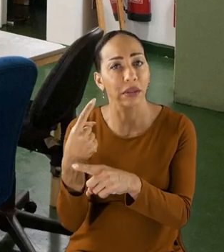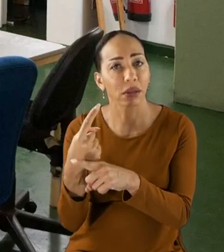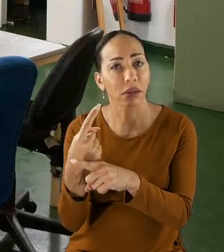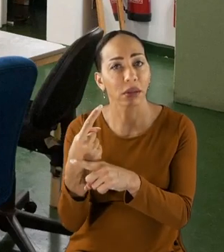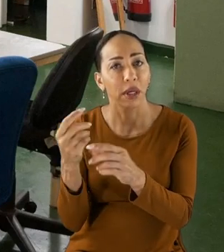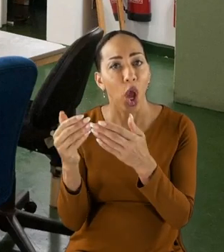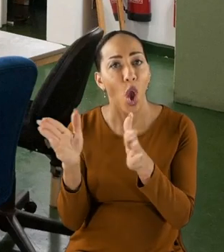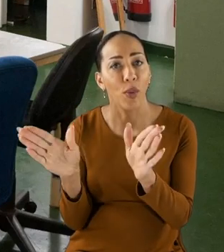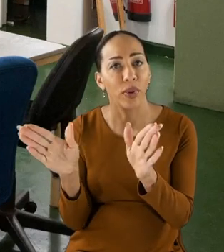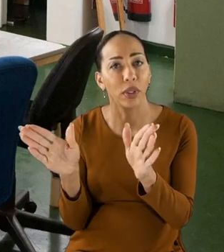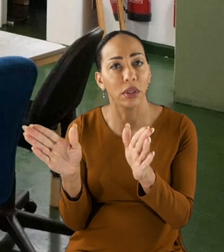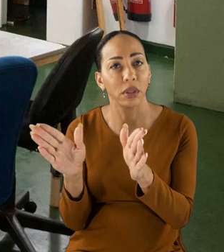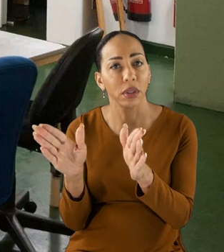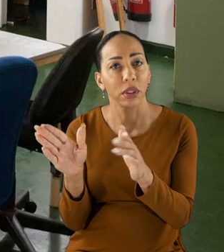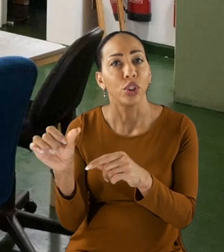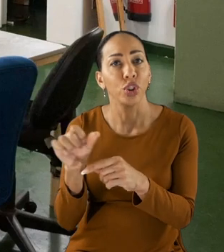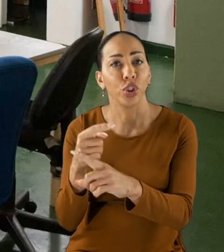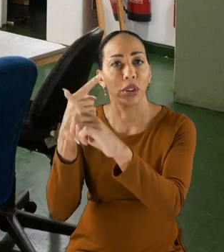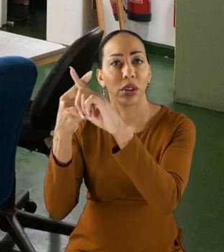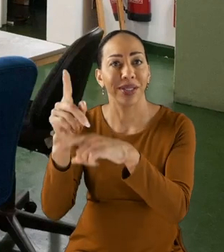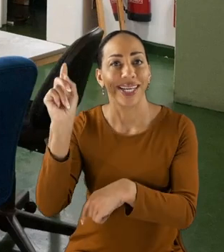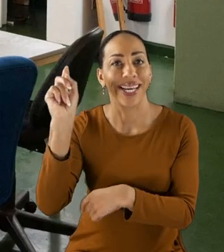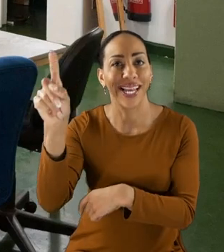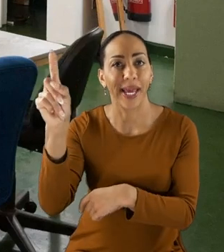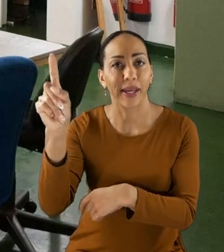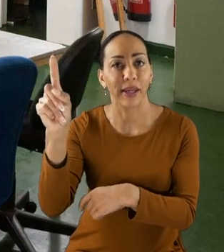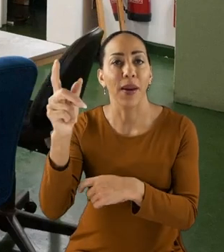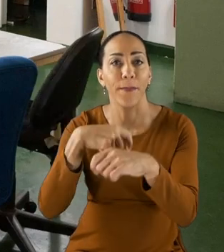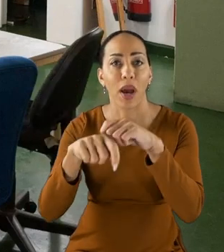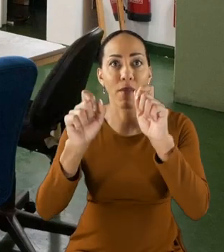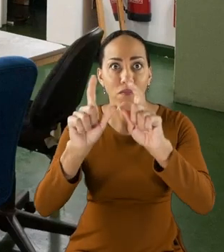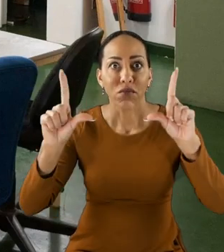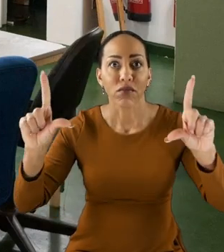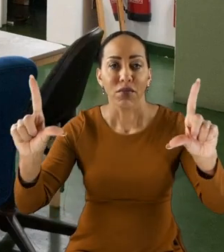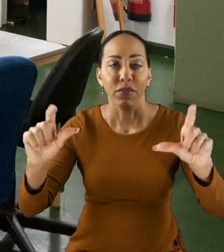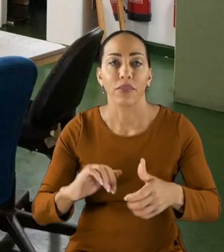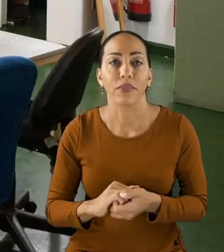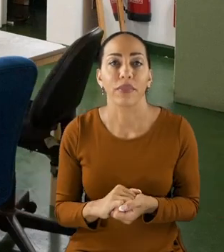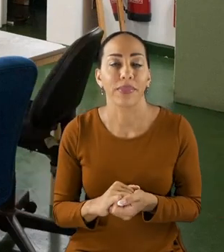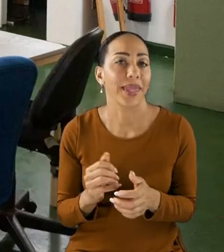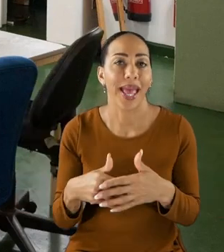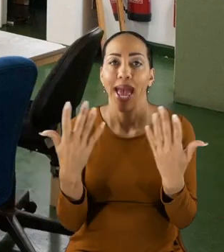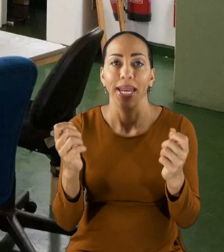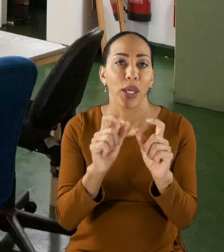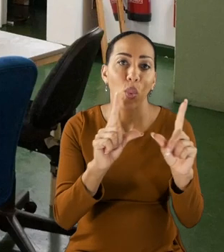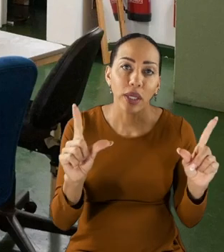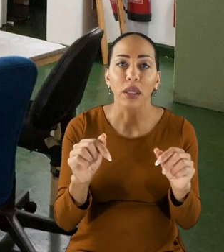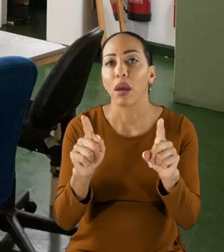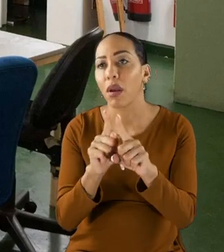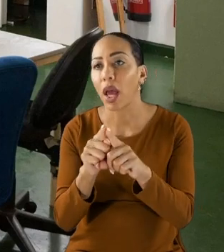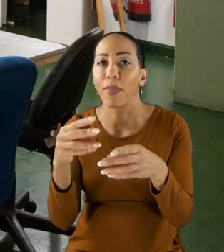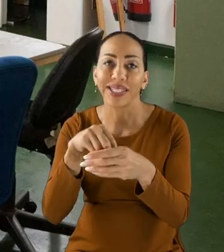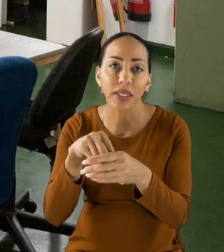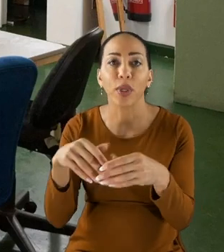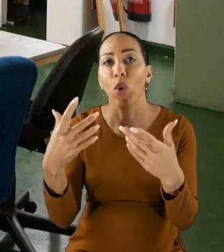maybe. Is that okay? That's fixed it for me. Has it? Yeah, if you just close any window you have open, like participants